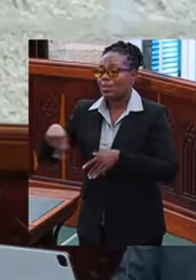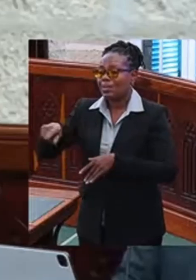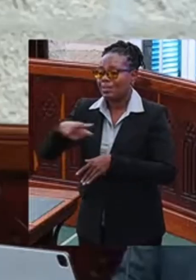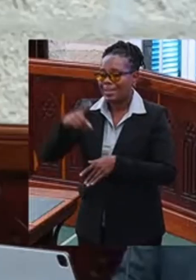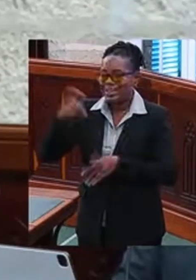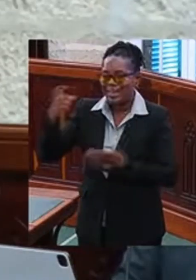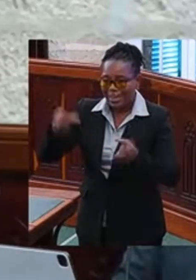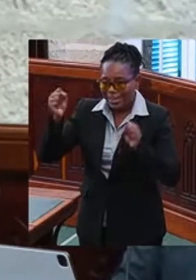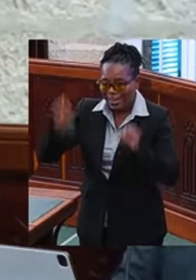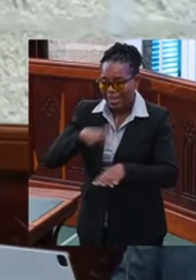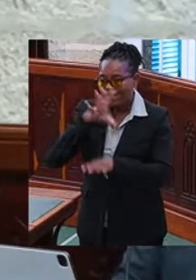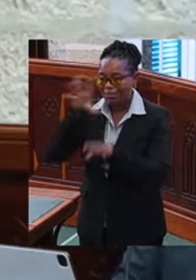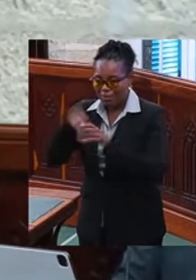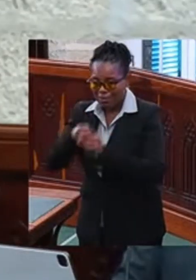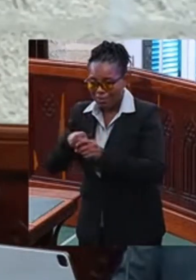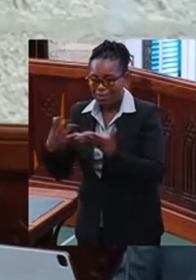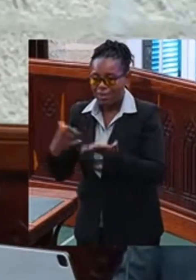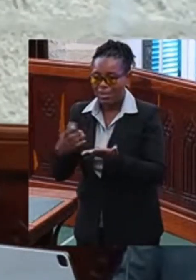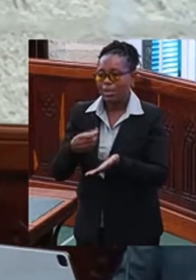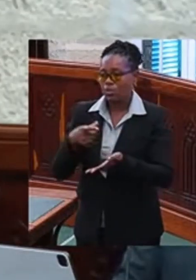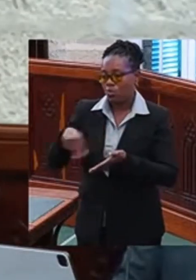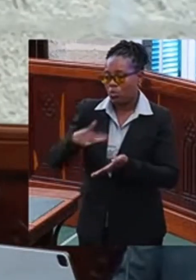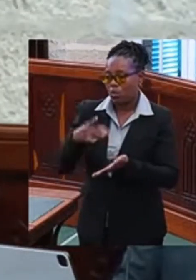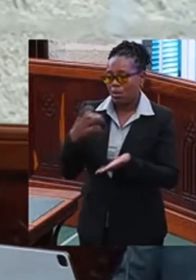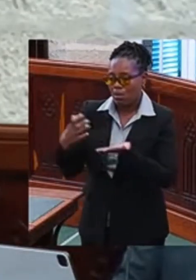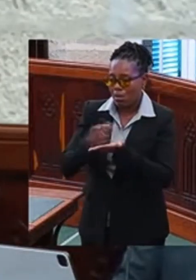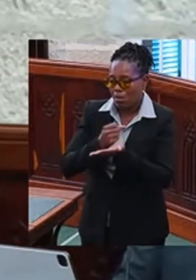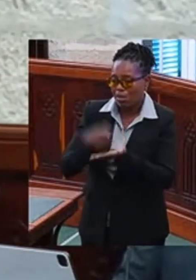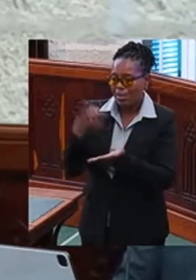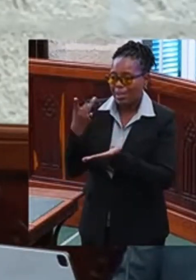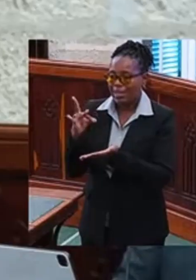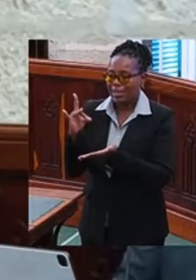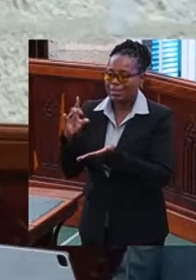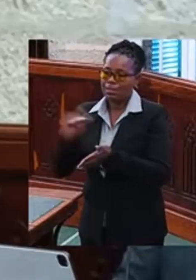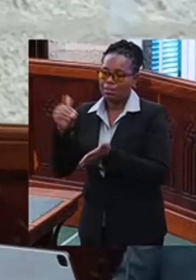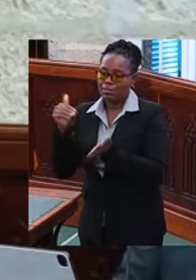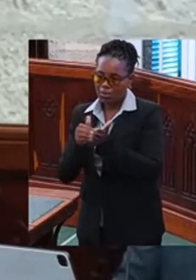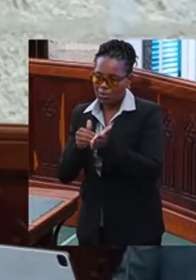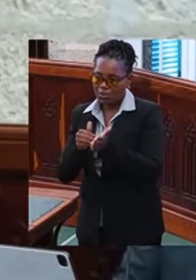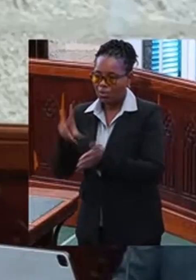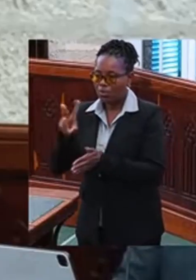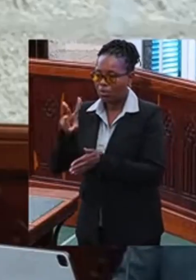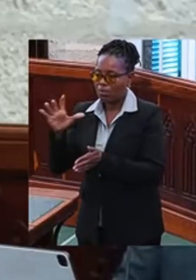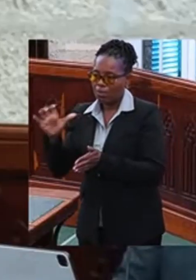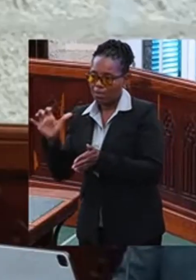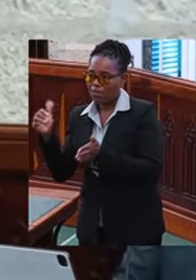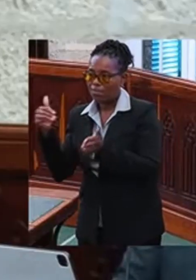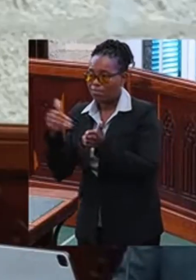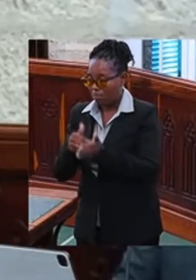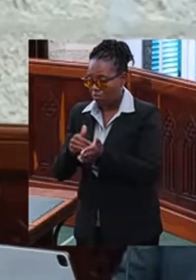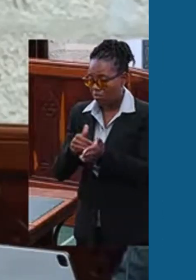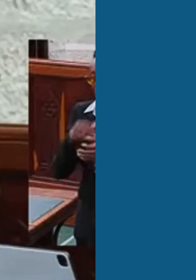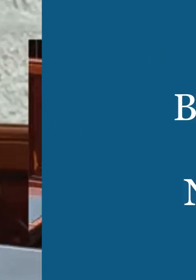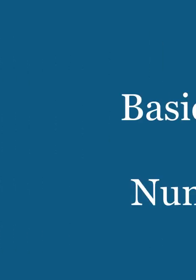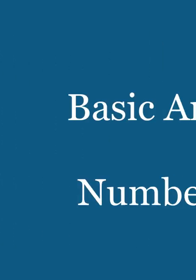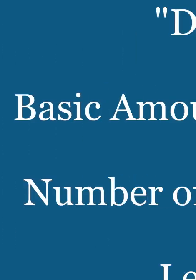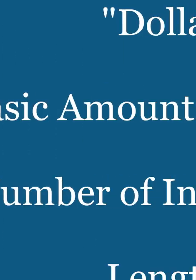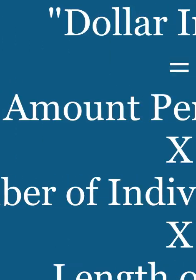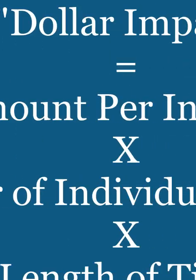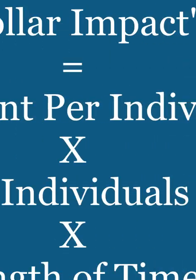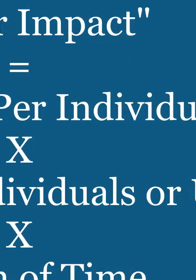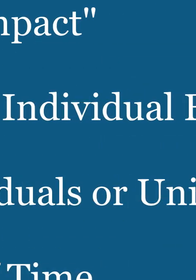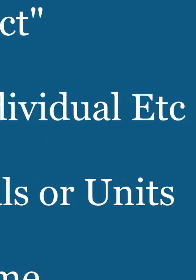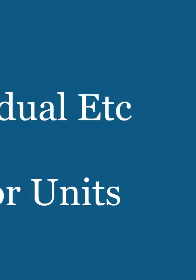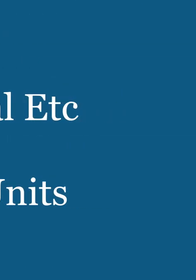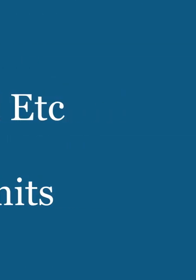either increases or decreases revenue or increases or decreases expenditure. The size or